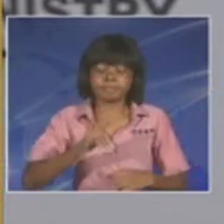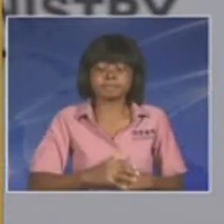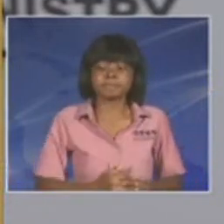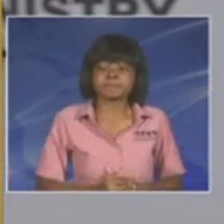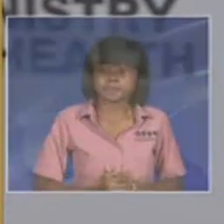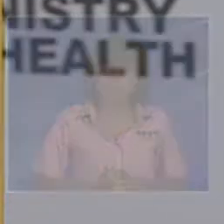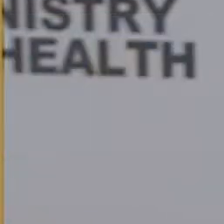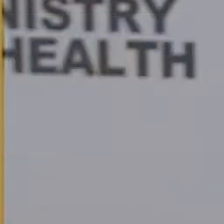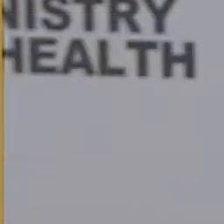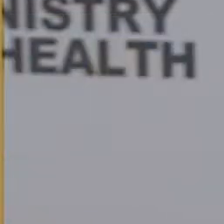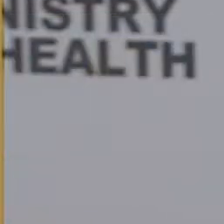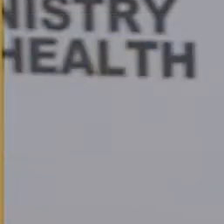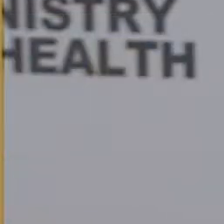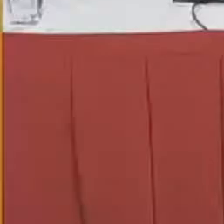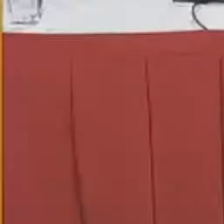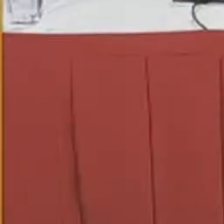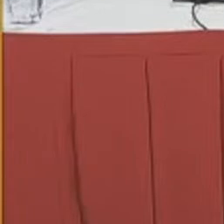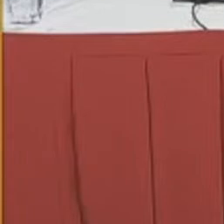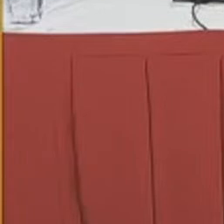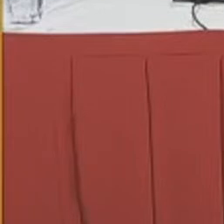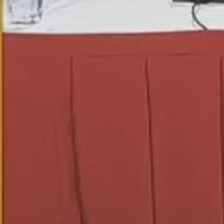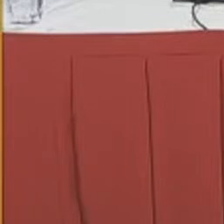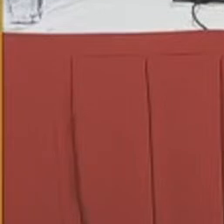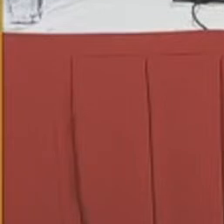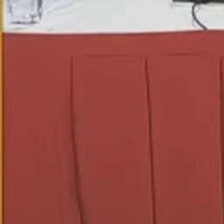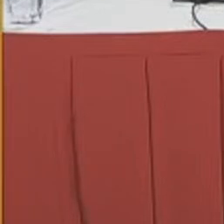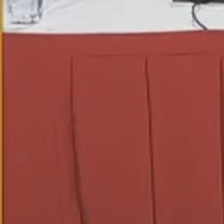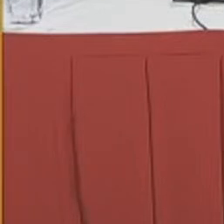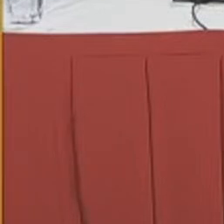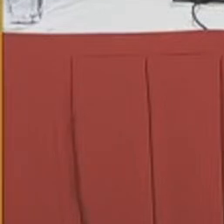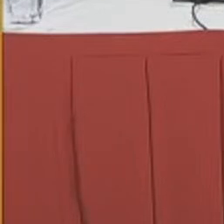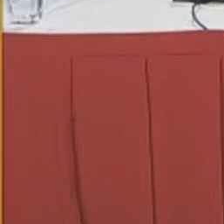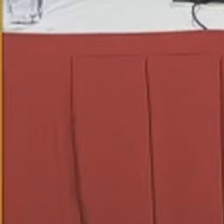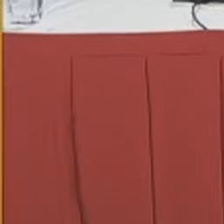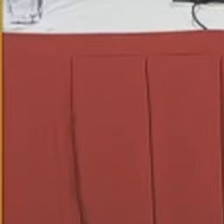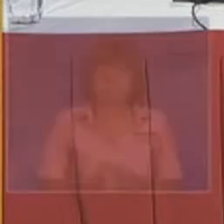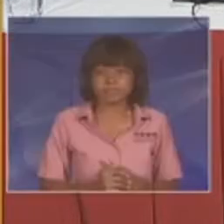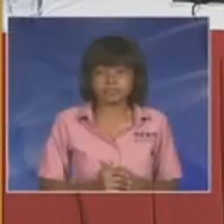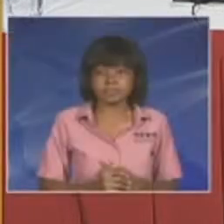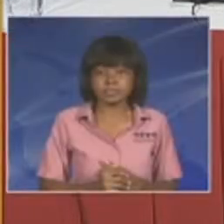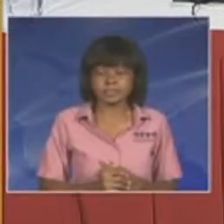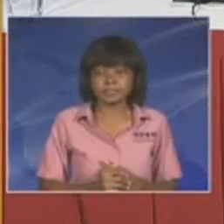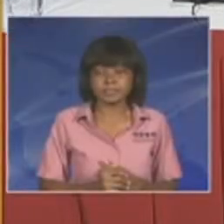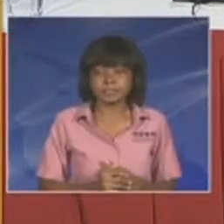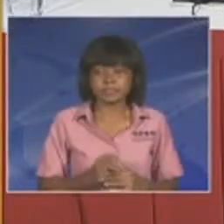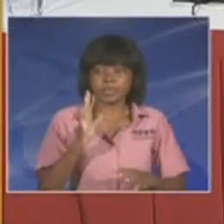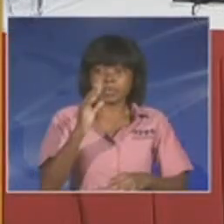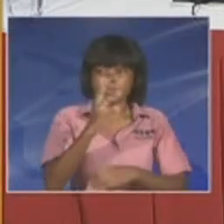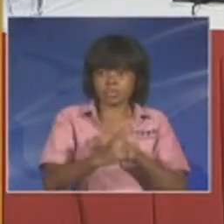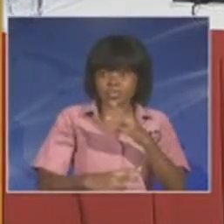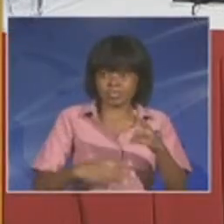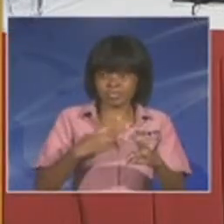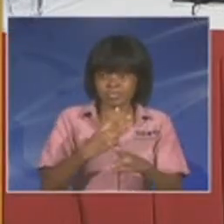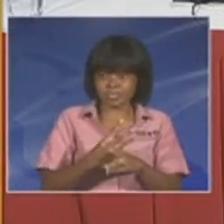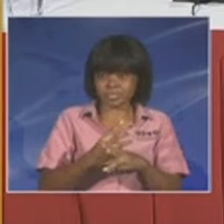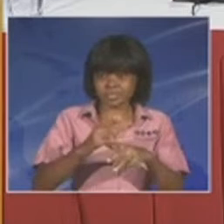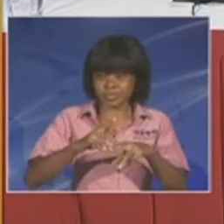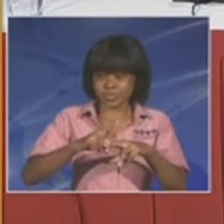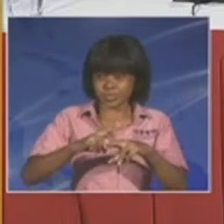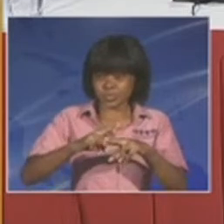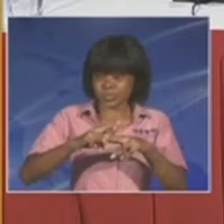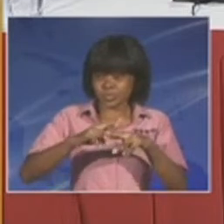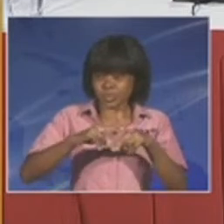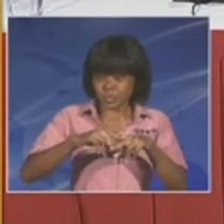Dr. Hines. That was our latest epidemiological update. World Salt Awareness Week 2022